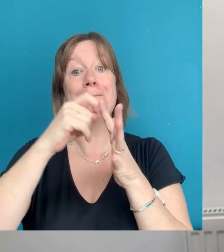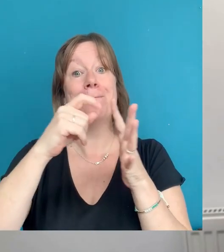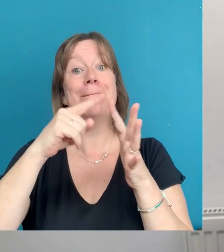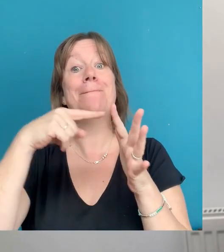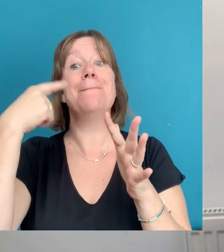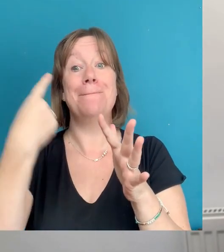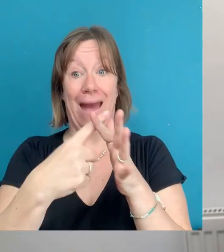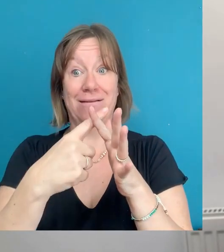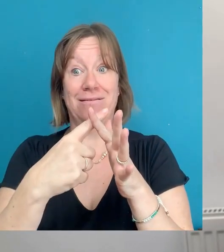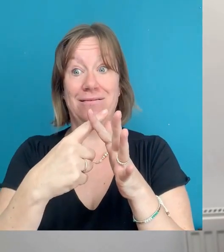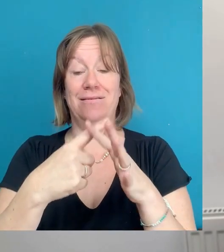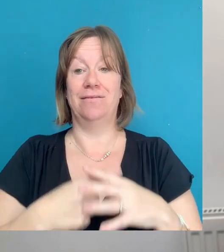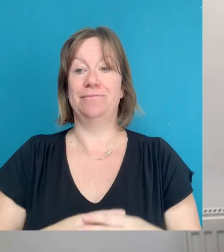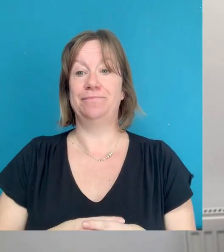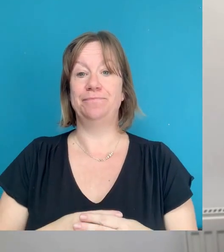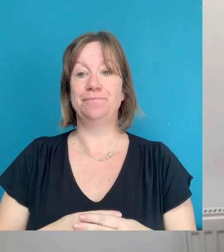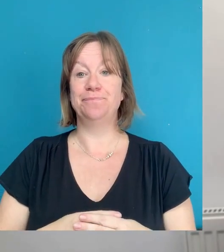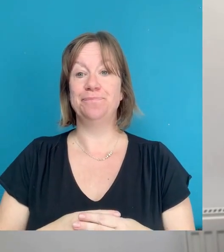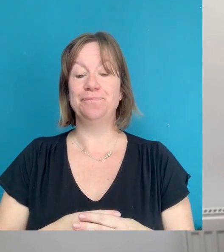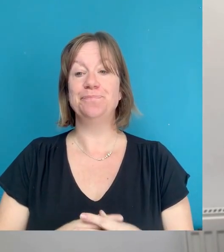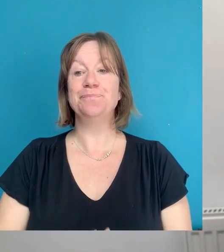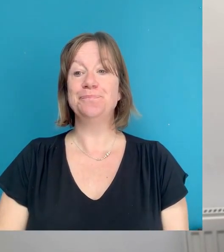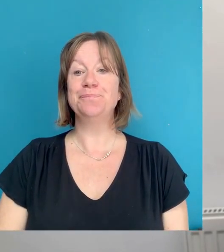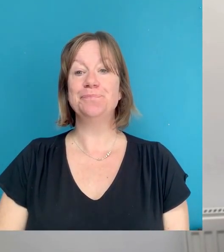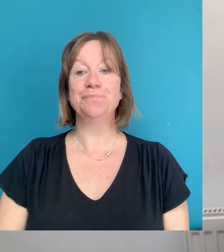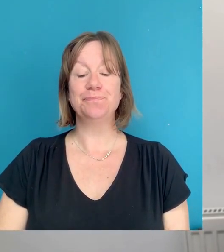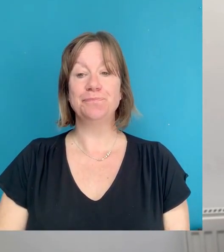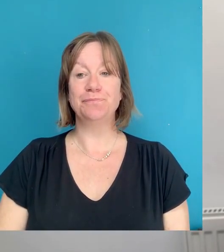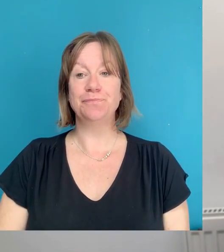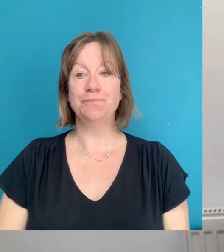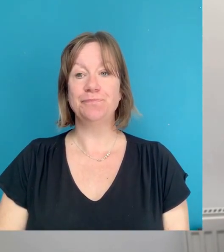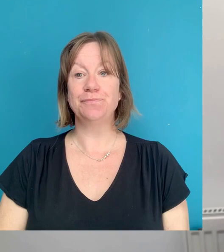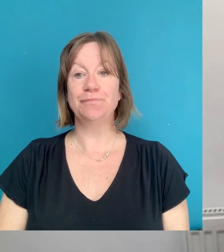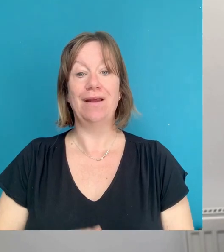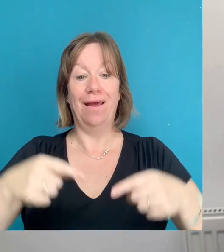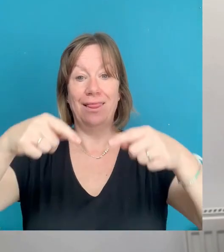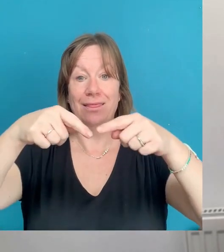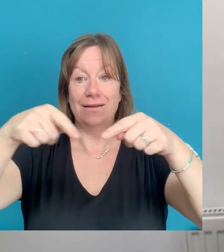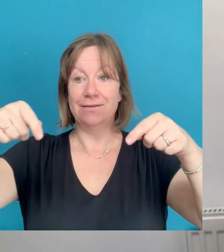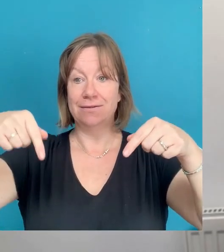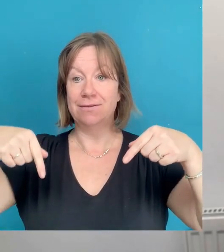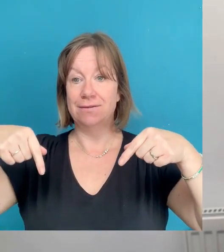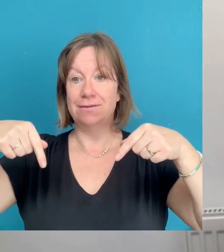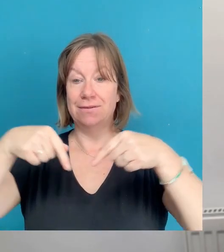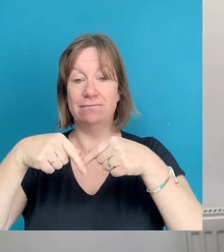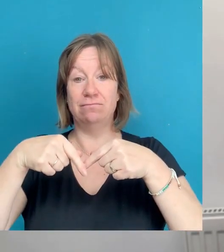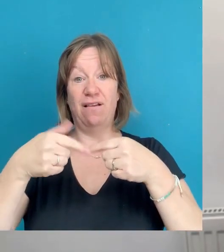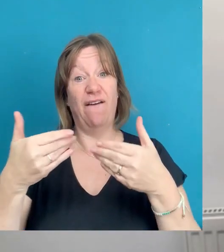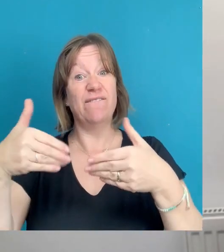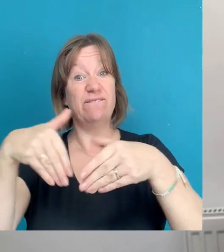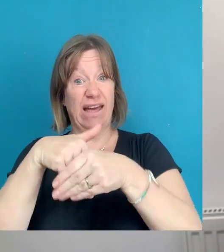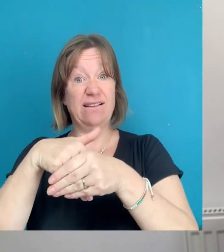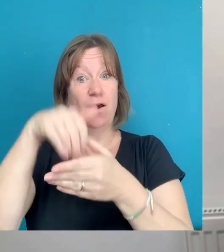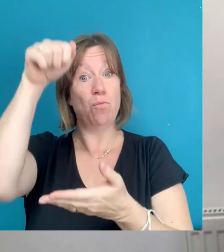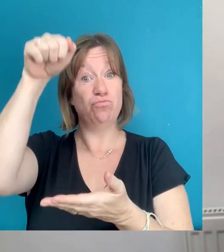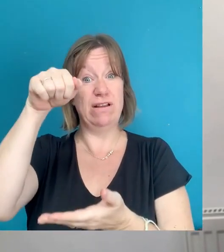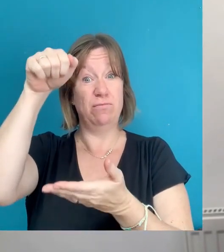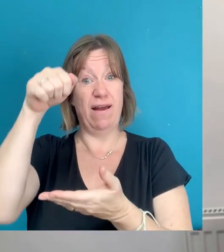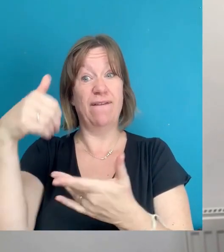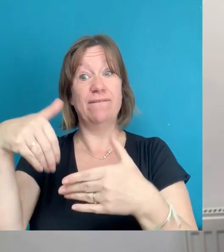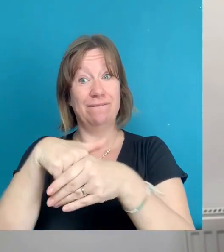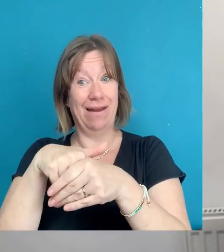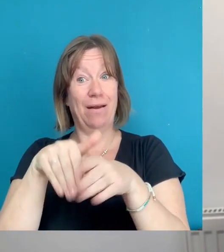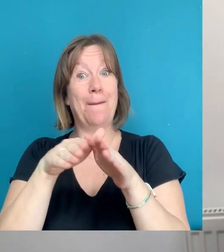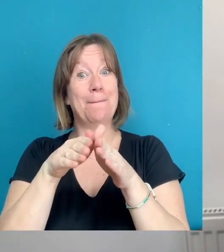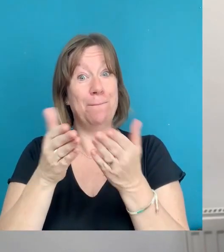a small sheet of Perspex which I've been creating my image on, and that fits into my printing